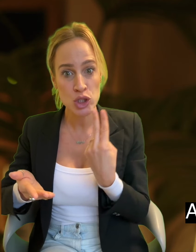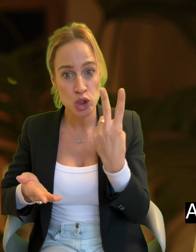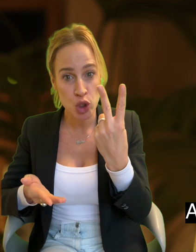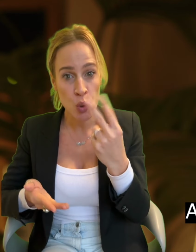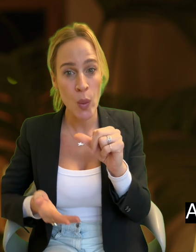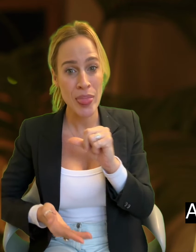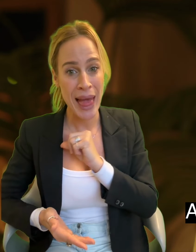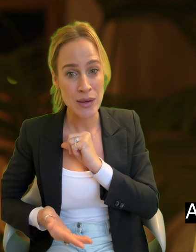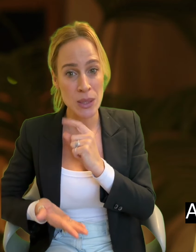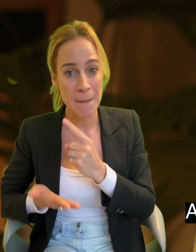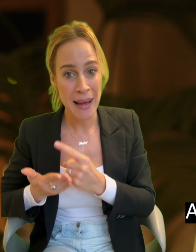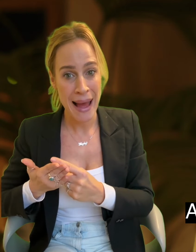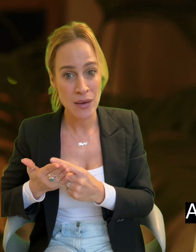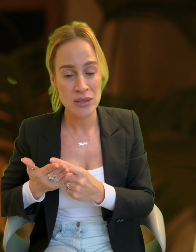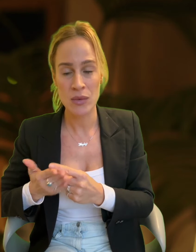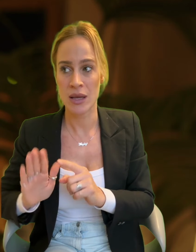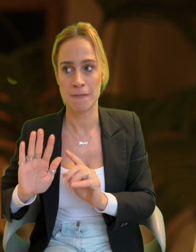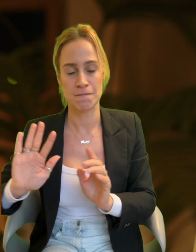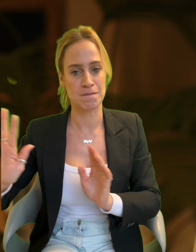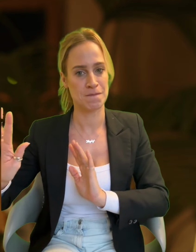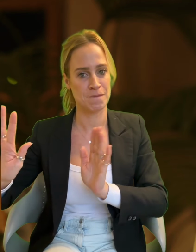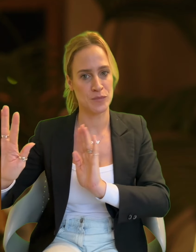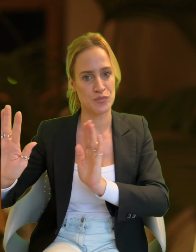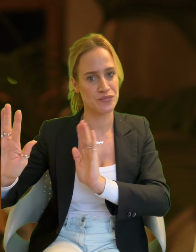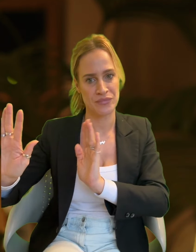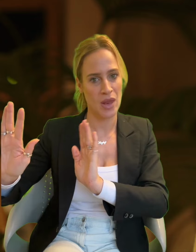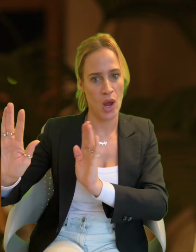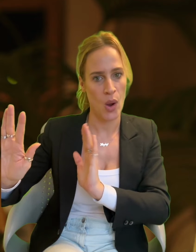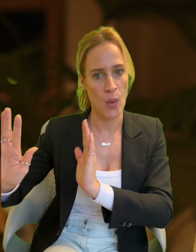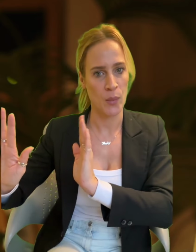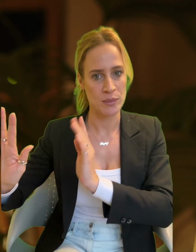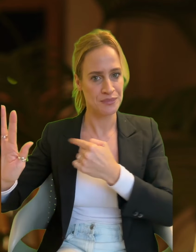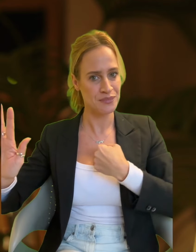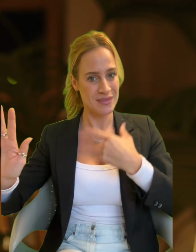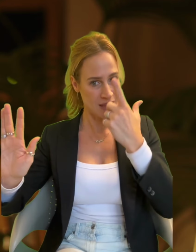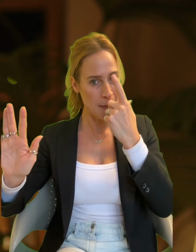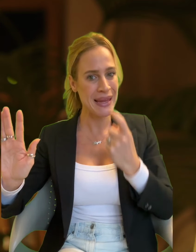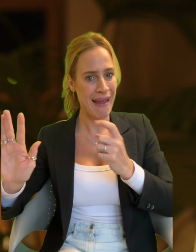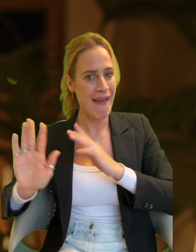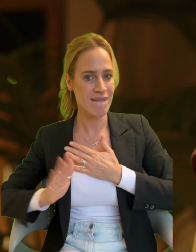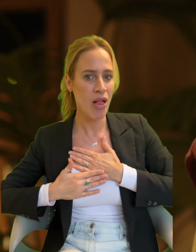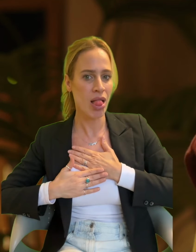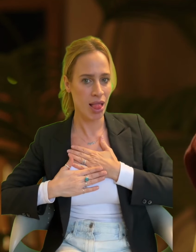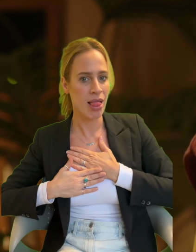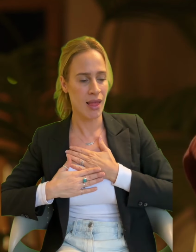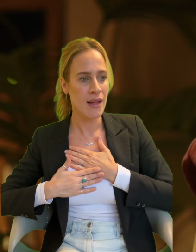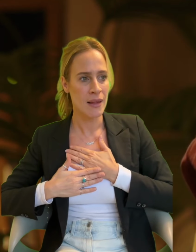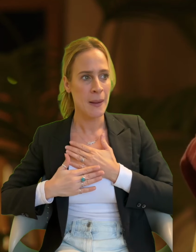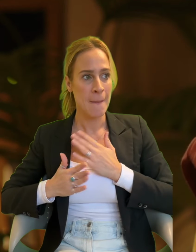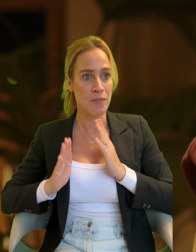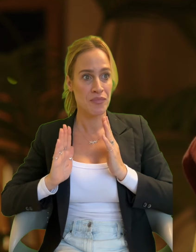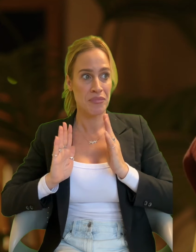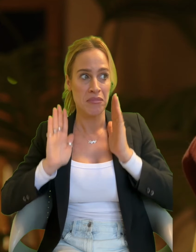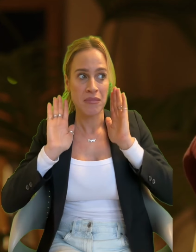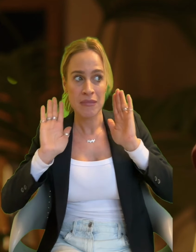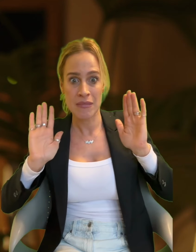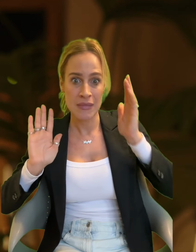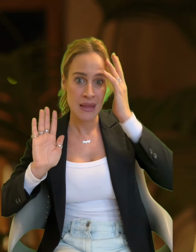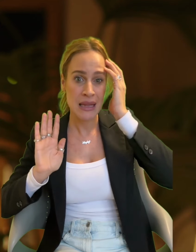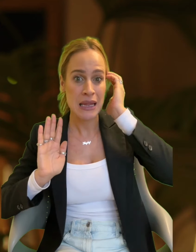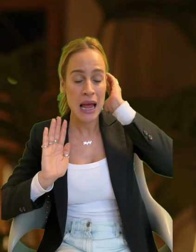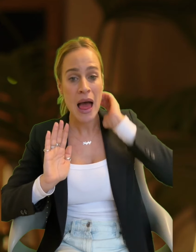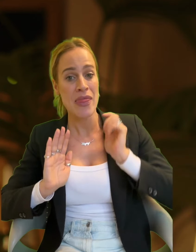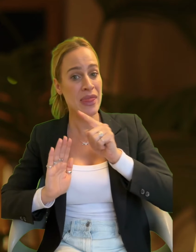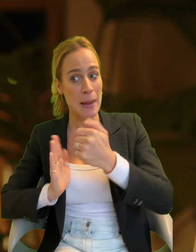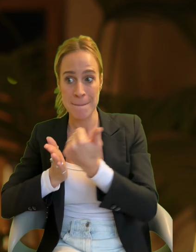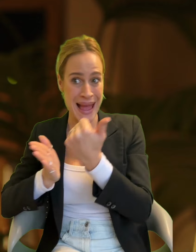like, you know what, Hayley, no, I need to be careful. Because I said, There's a PT,